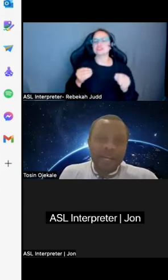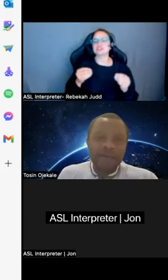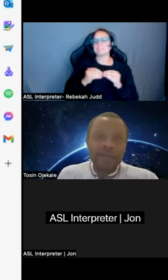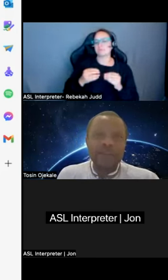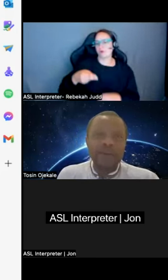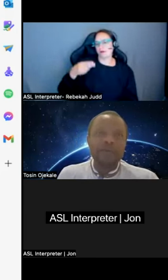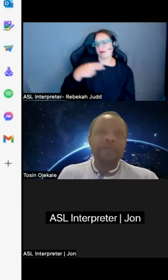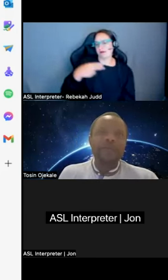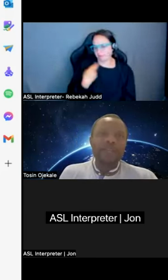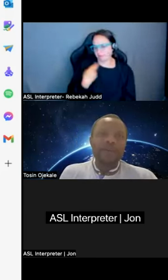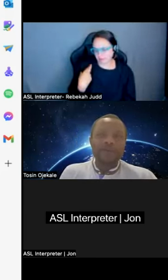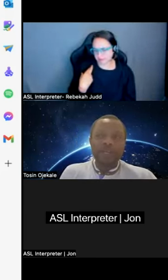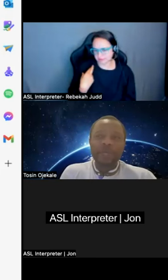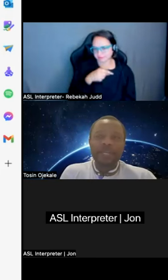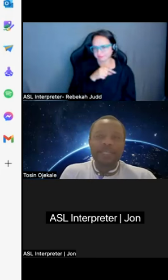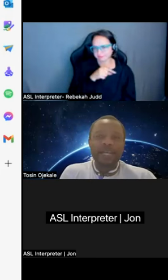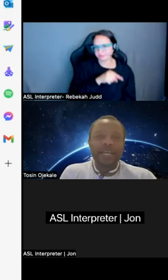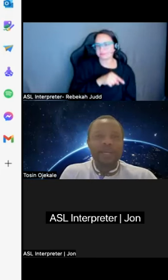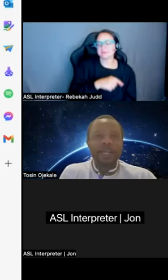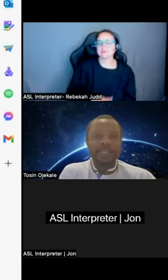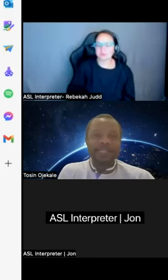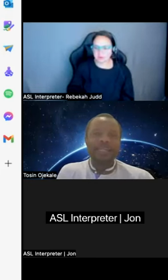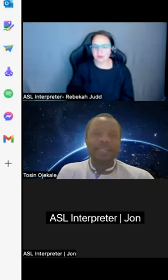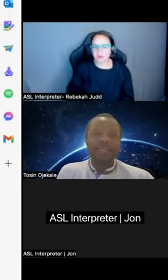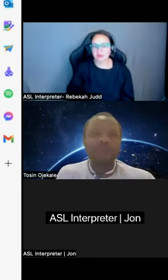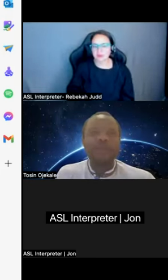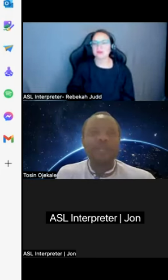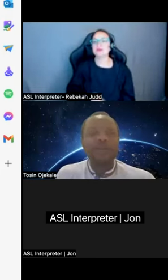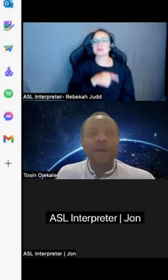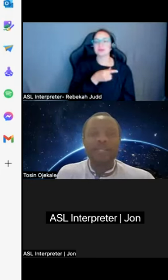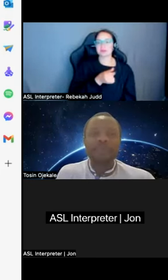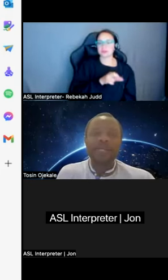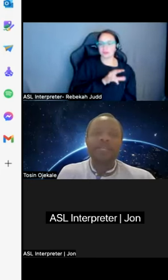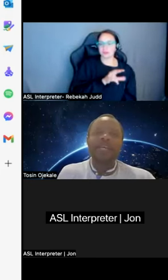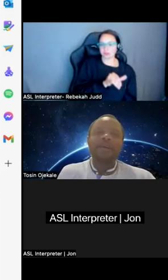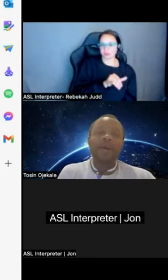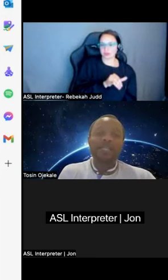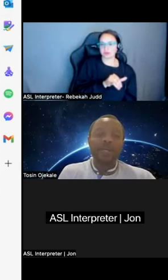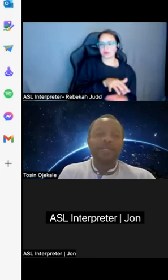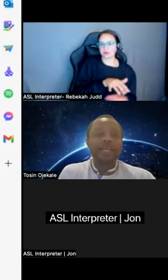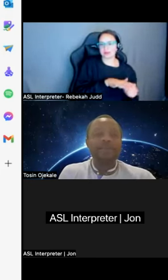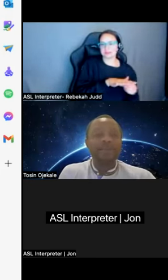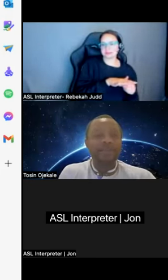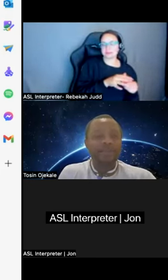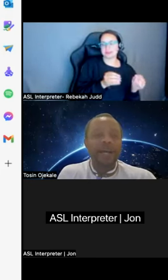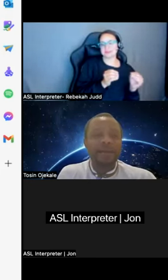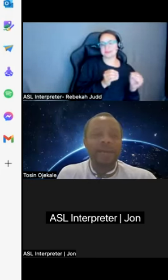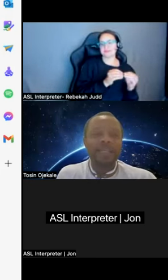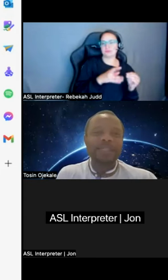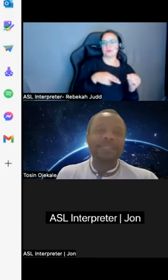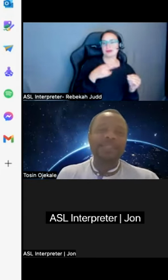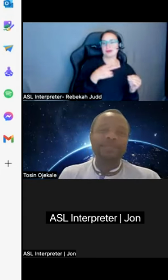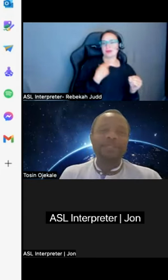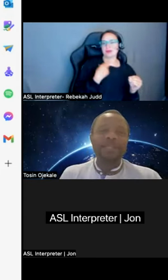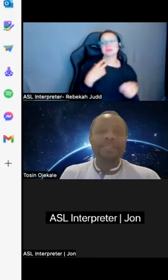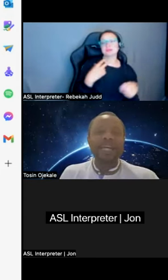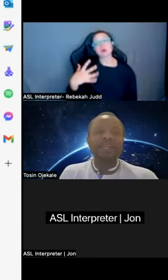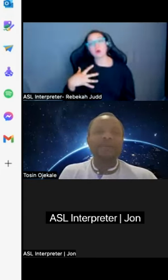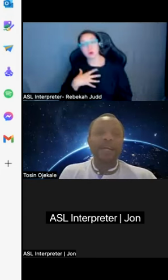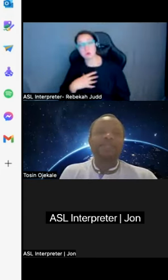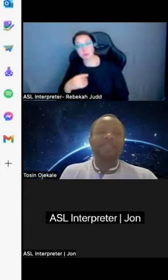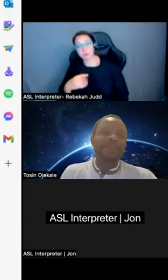very careful enough within your gray space and you are less careful within your white space, then fire might get,